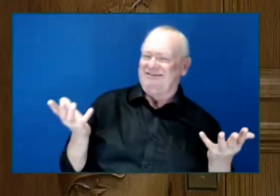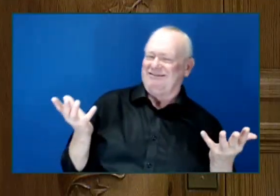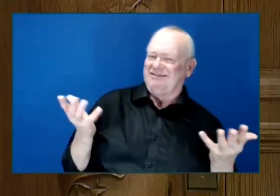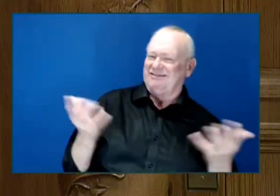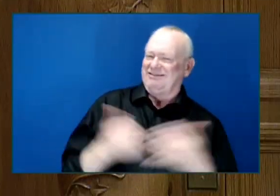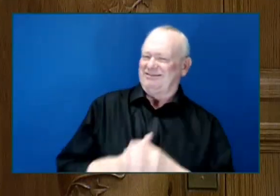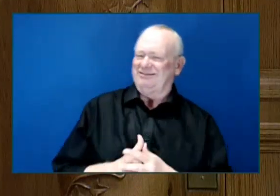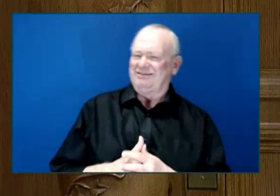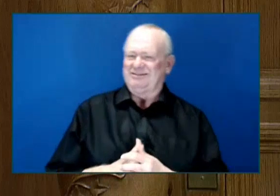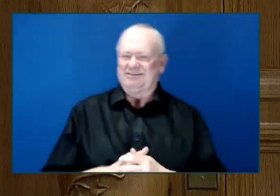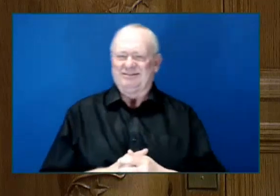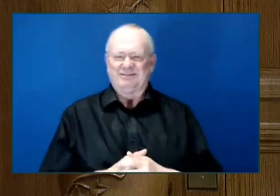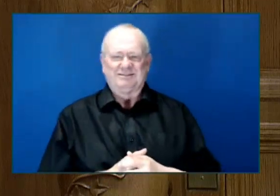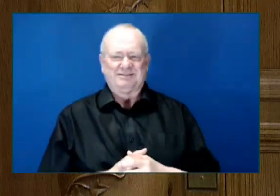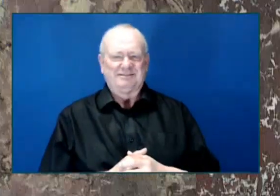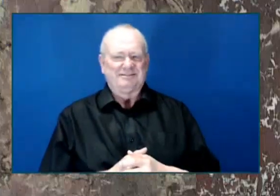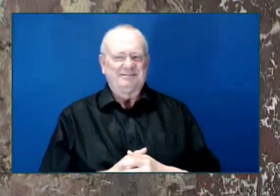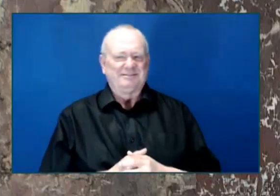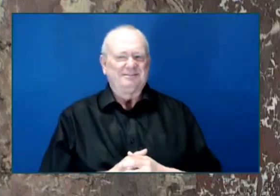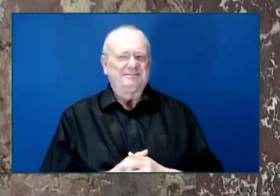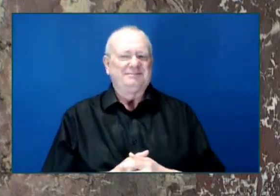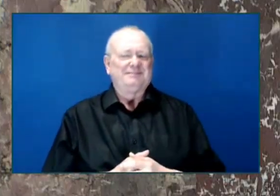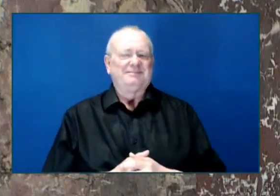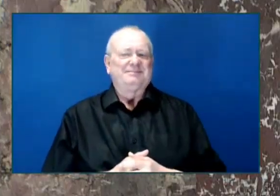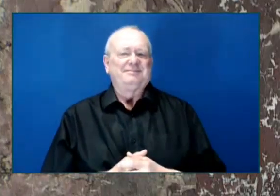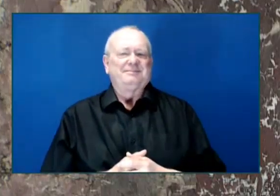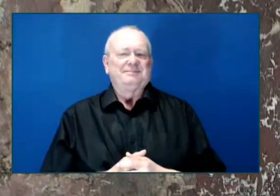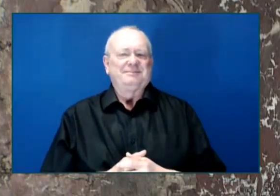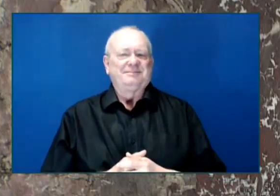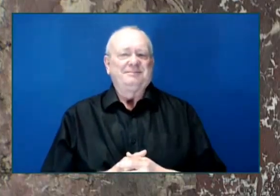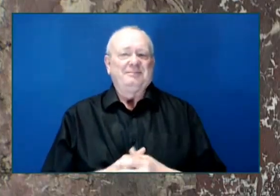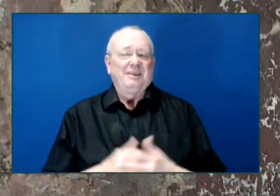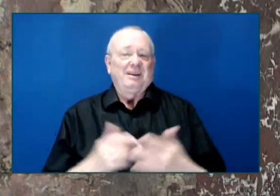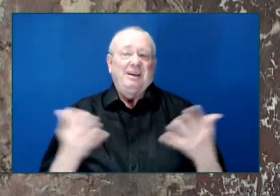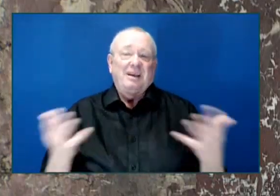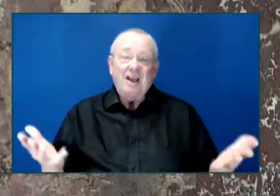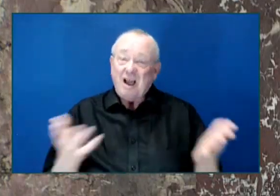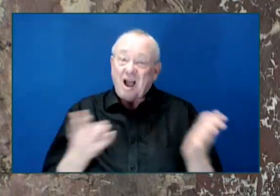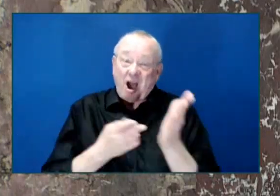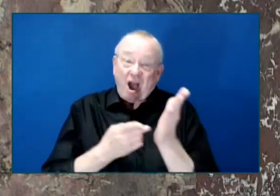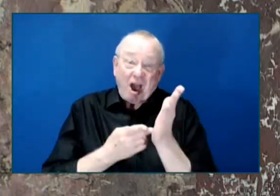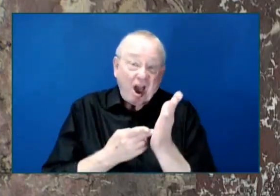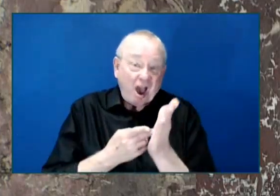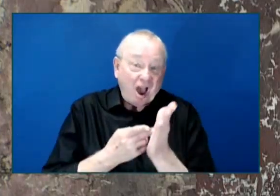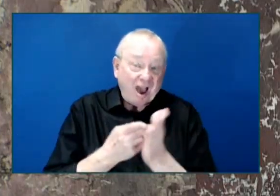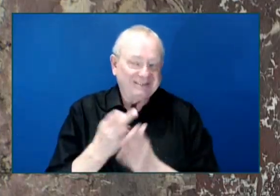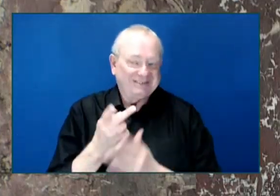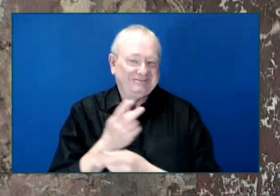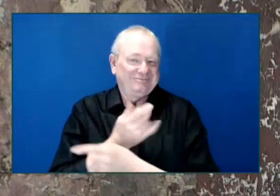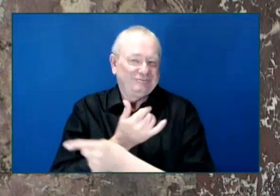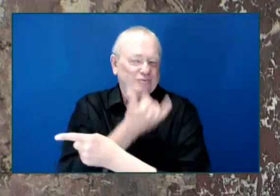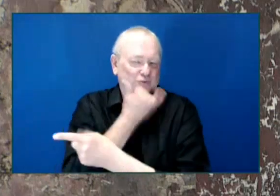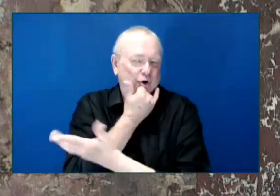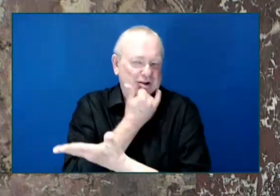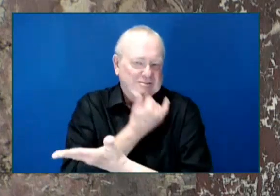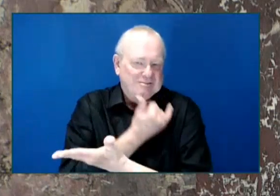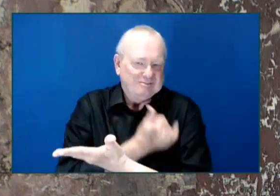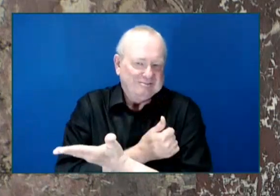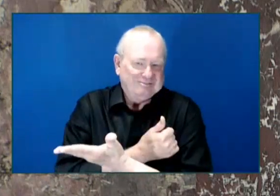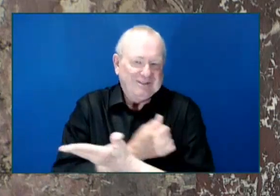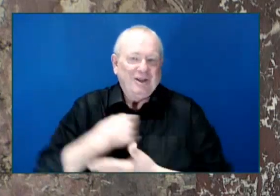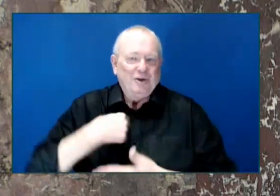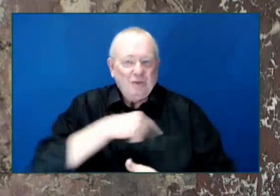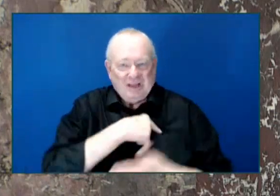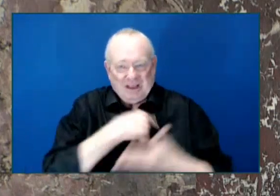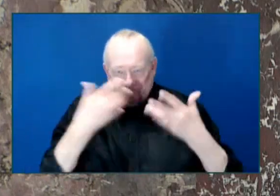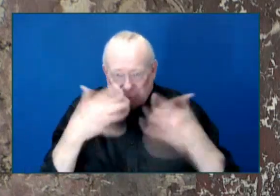Premier. Oh, Honourable Speaker, the member is simply not correct. We assured parents that have individualized funding they're going to be able to